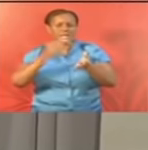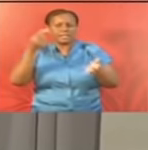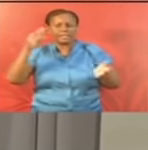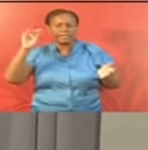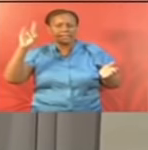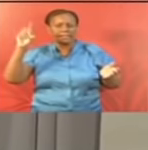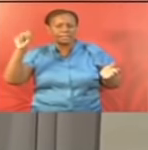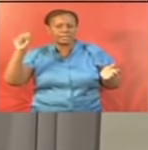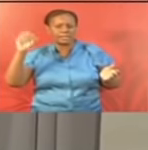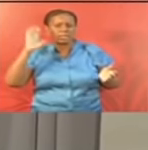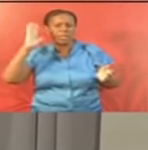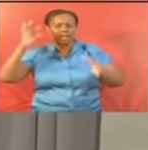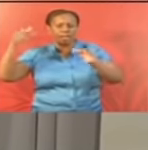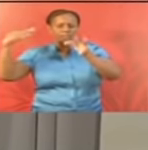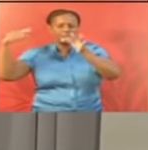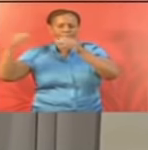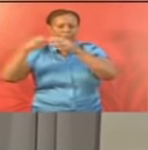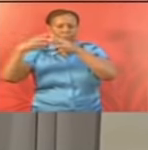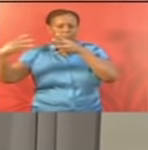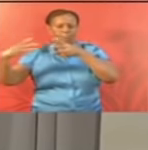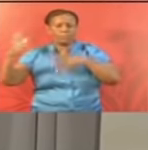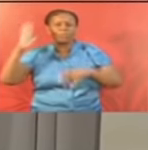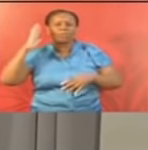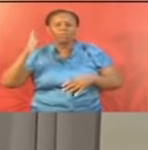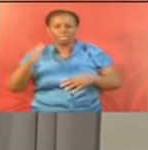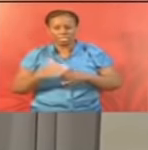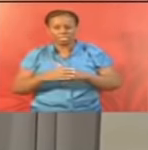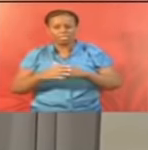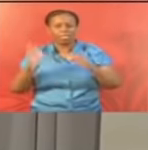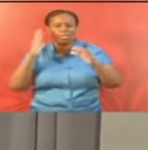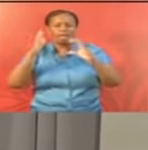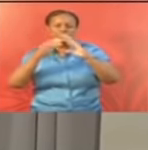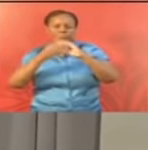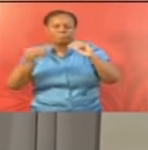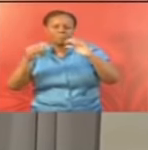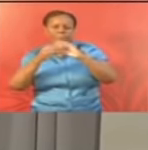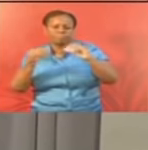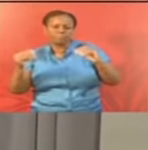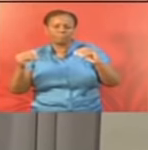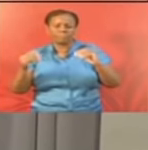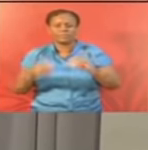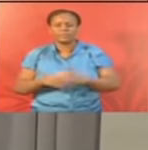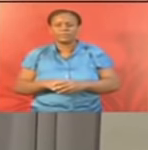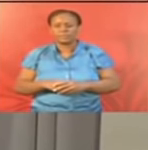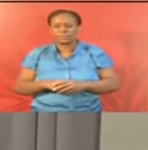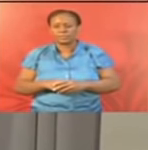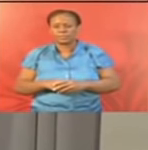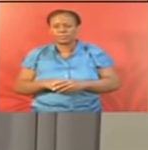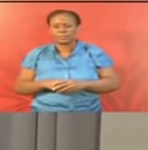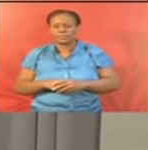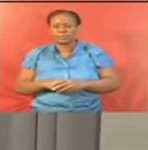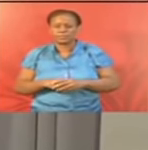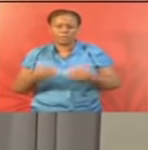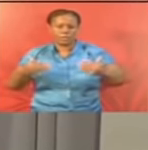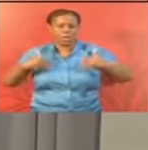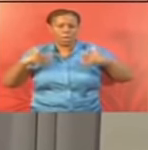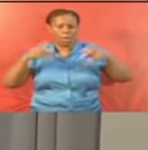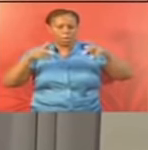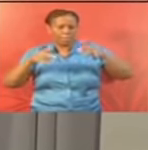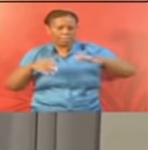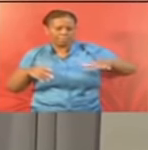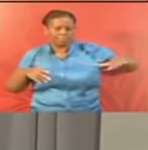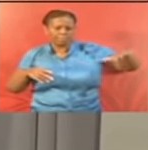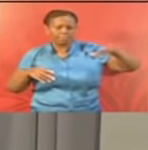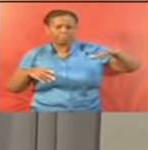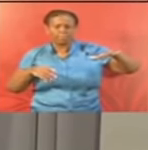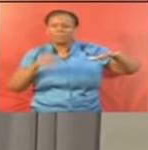you about the new phenomenon in Trinidad where under 19s, not an under 19 football club, but those